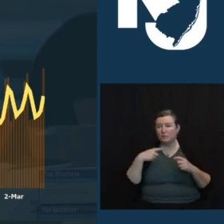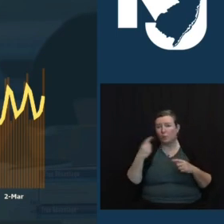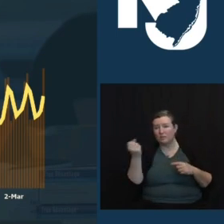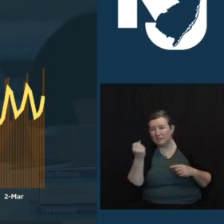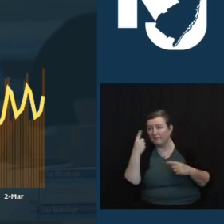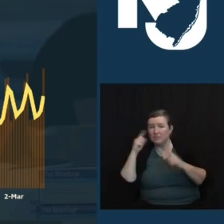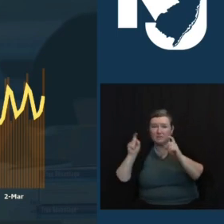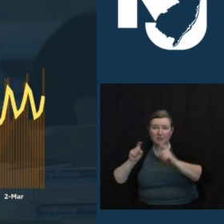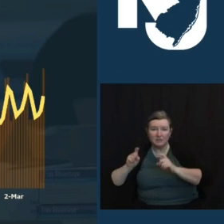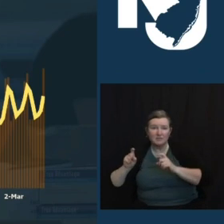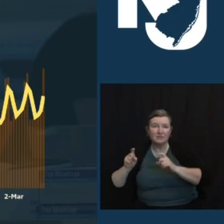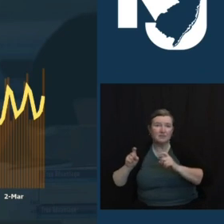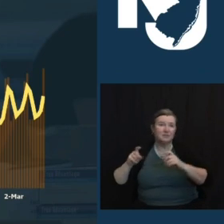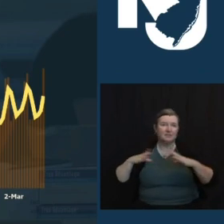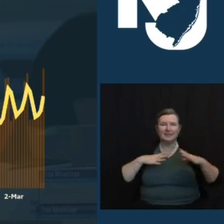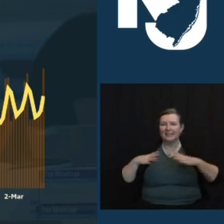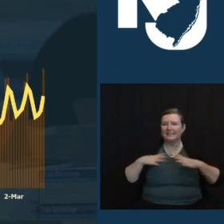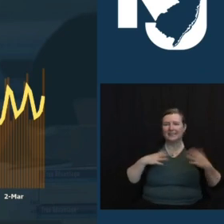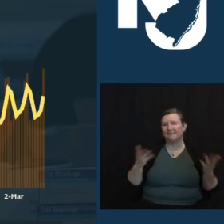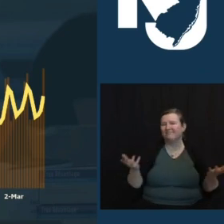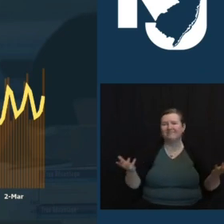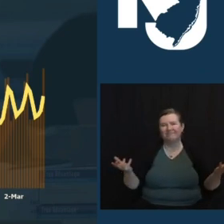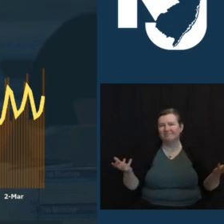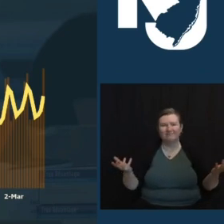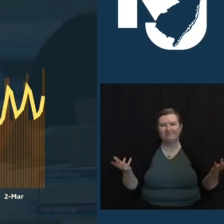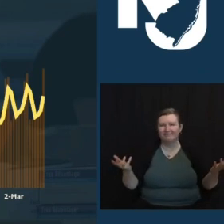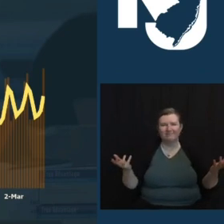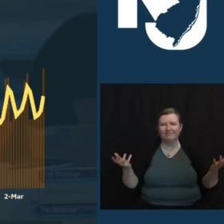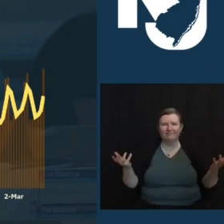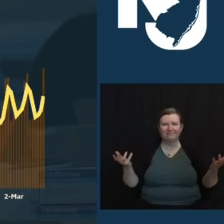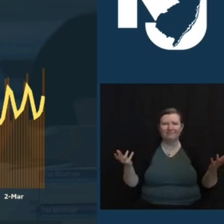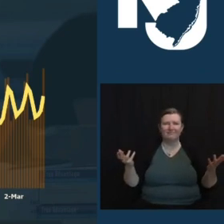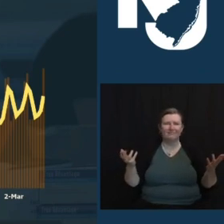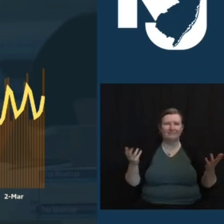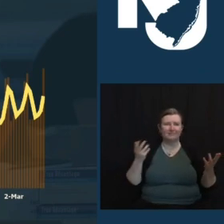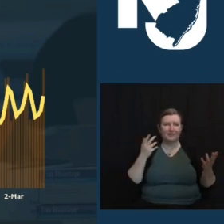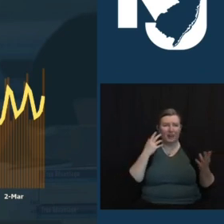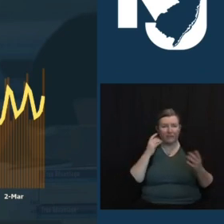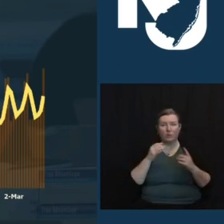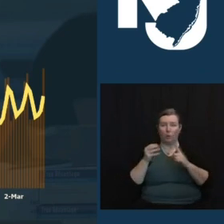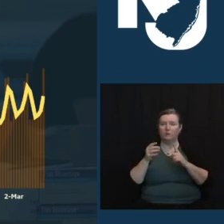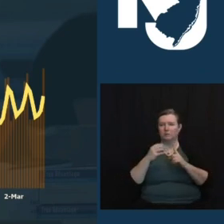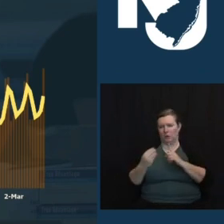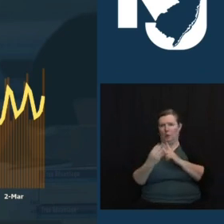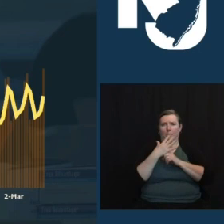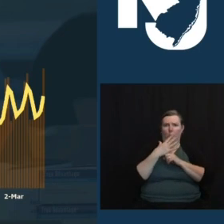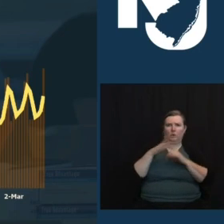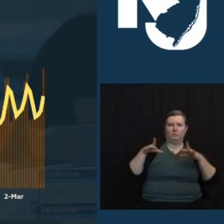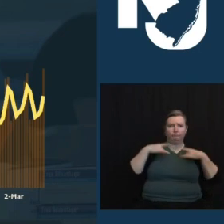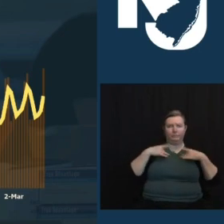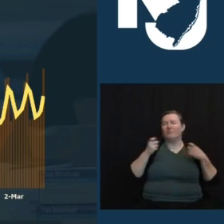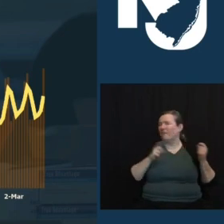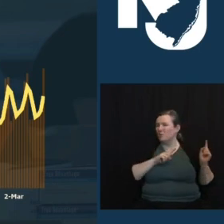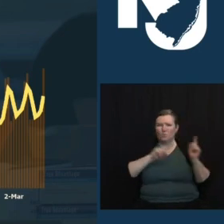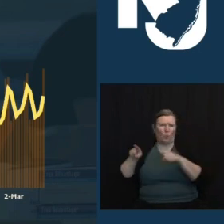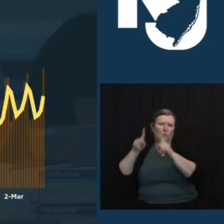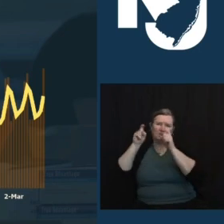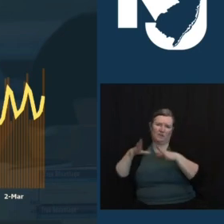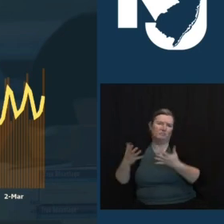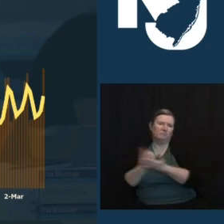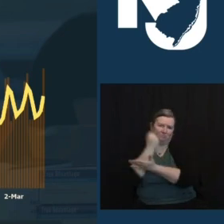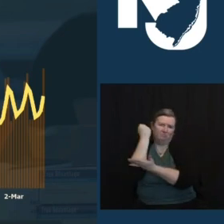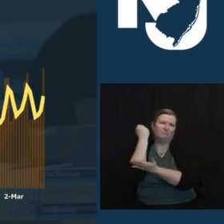a holiday to get tested for a reason. They feel like they've got a symptom, they're exposed, and guess what? As we've seen, look at